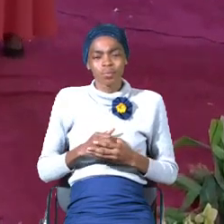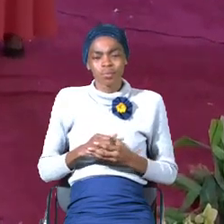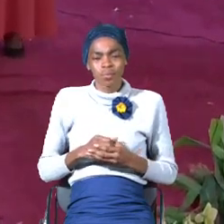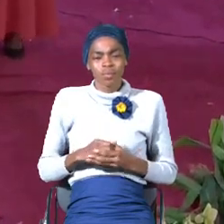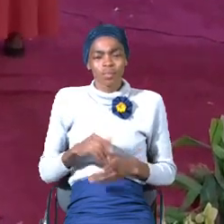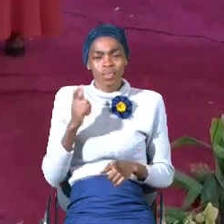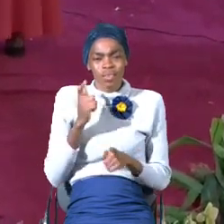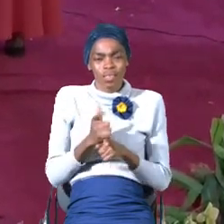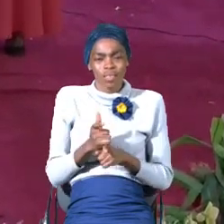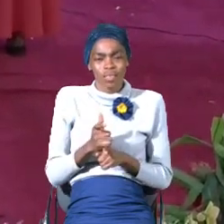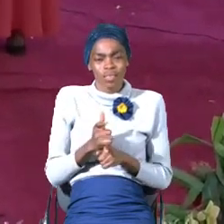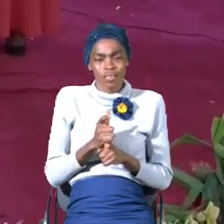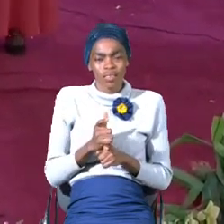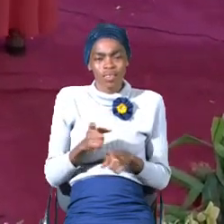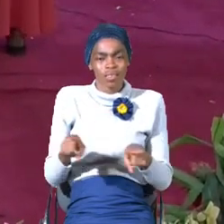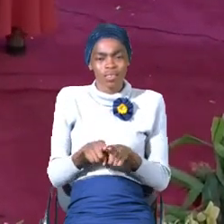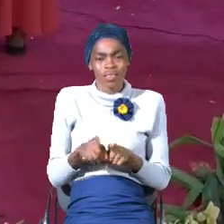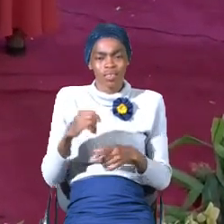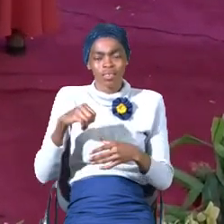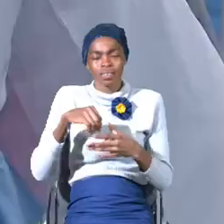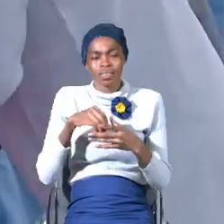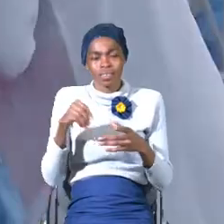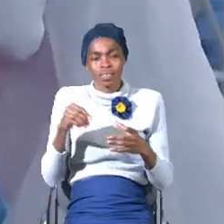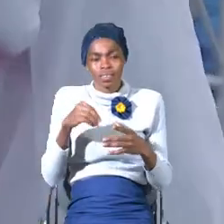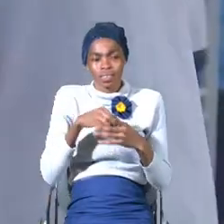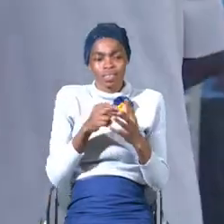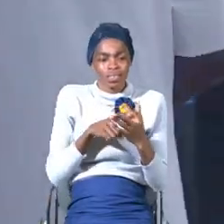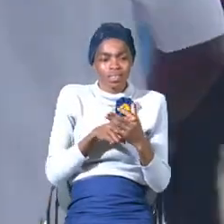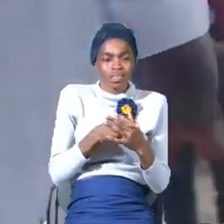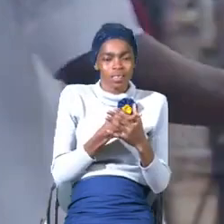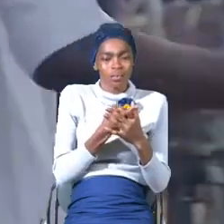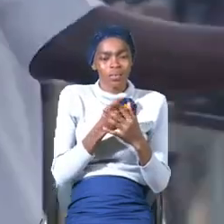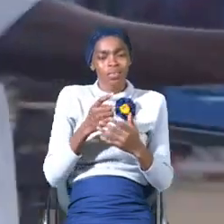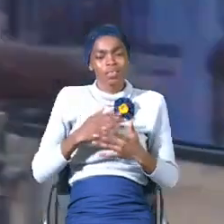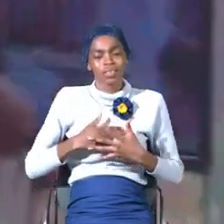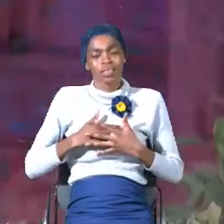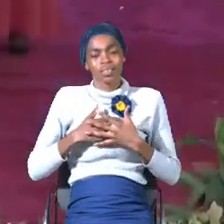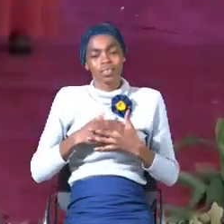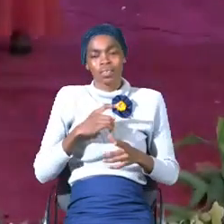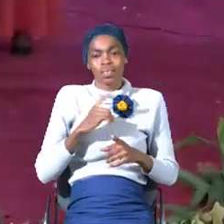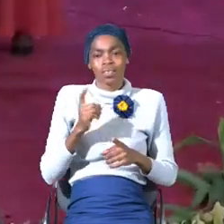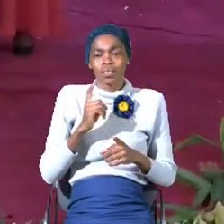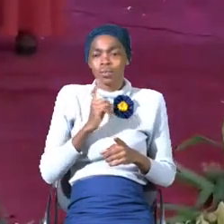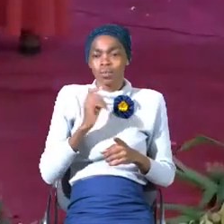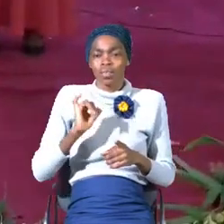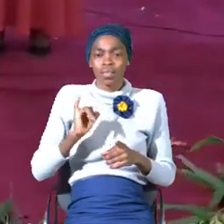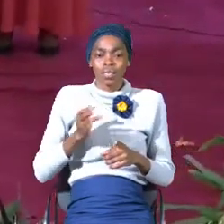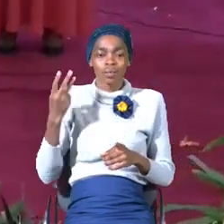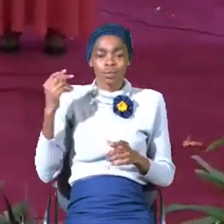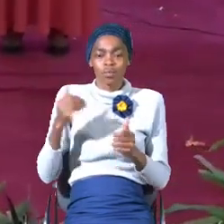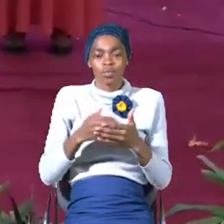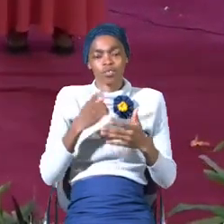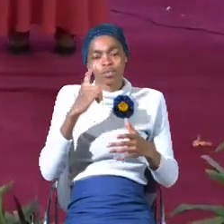Just like in the beginning, breathe. Where I was before you formed